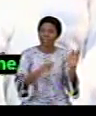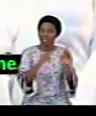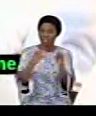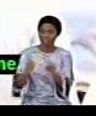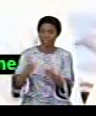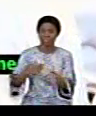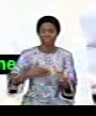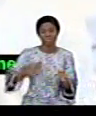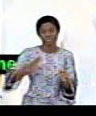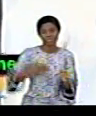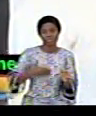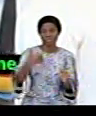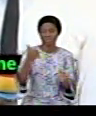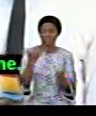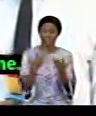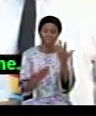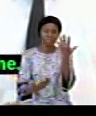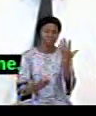foreign